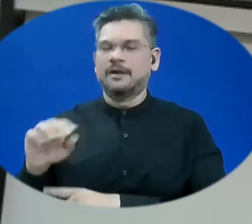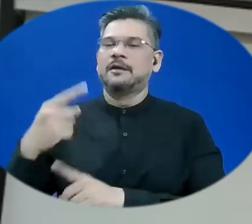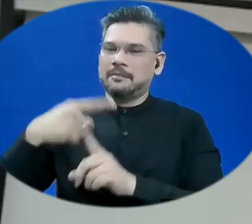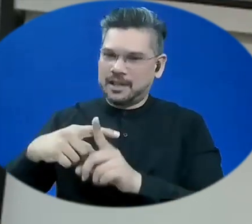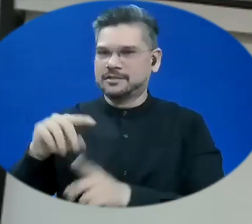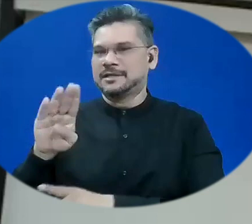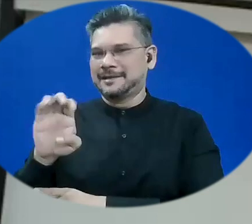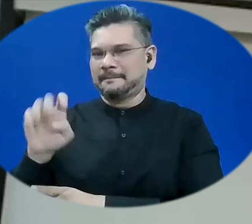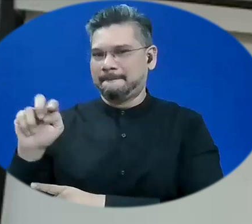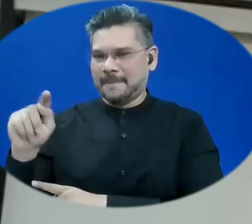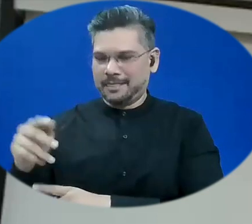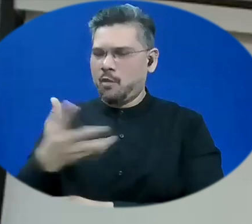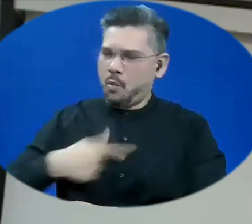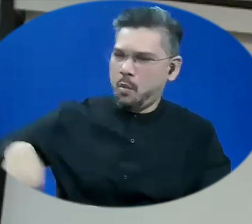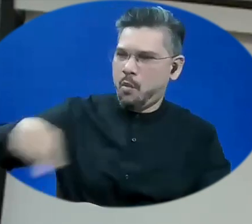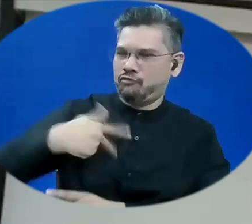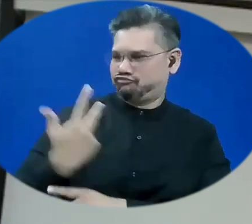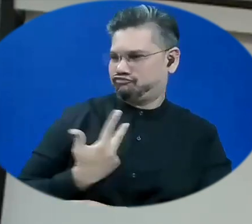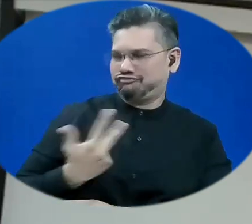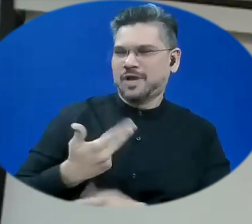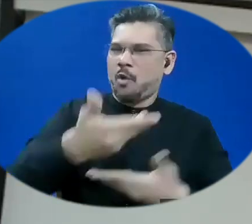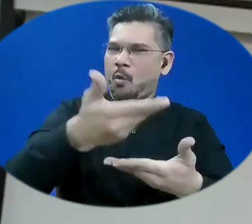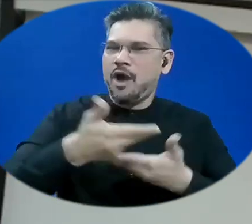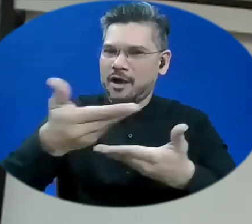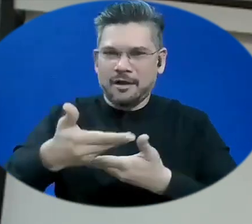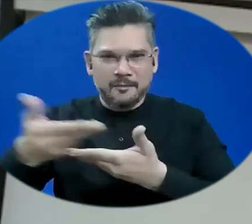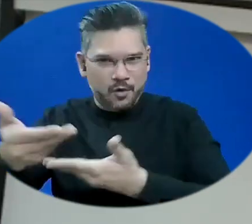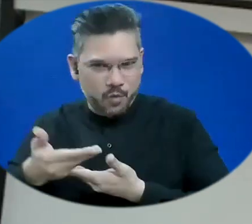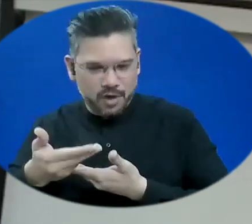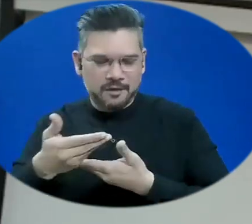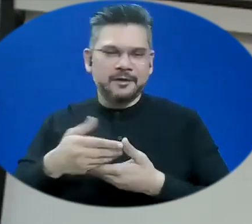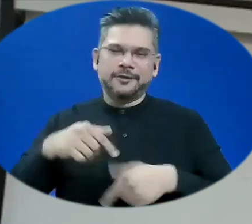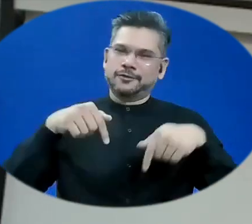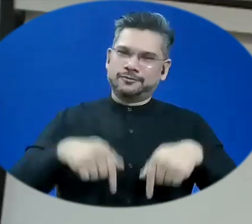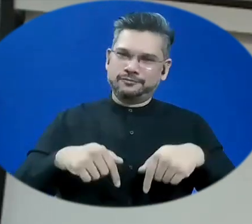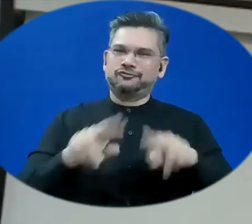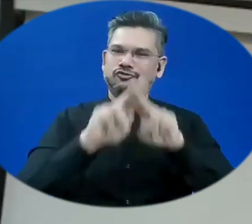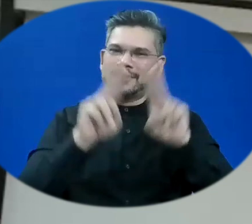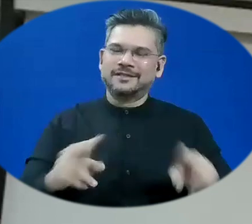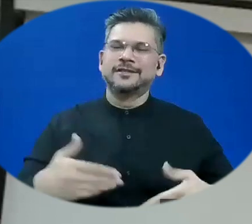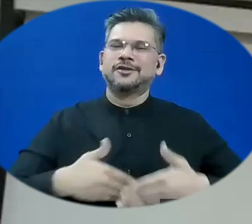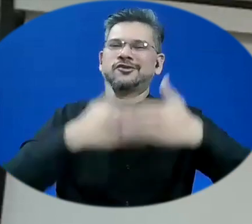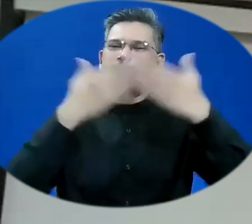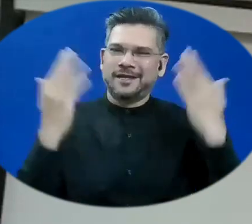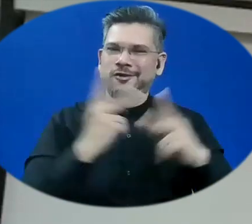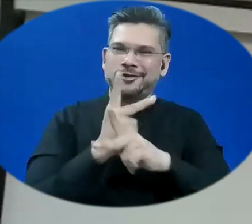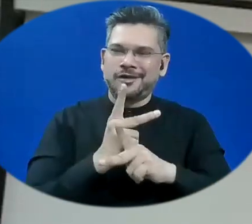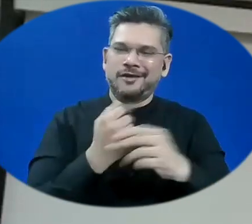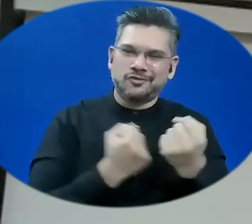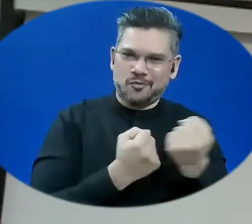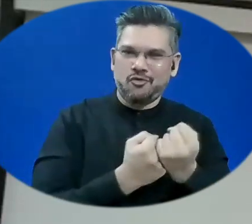each of you to the inaugural International Day of Care and Support designated by the United